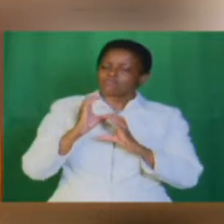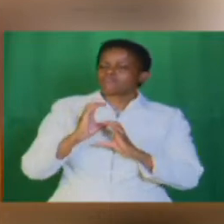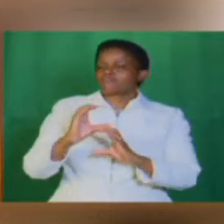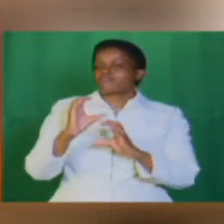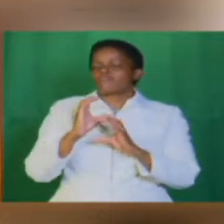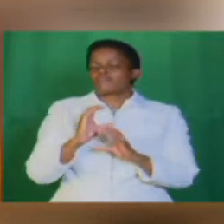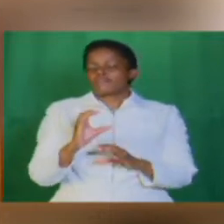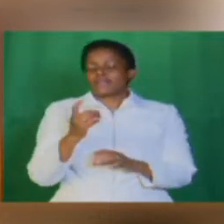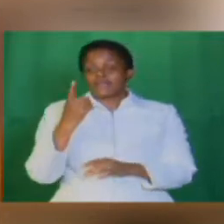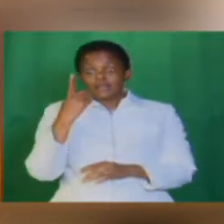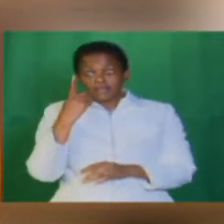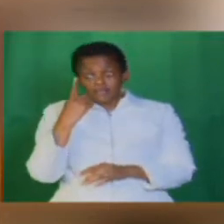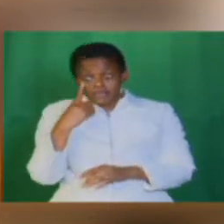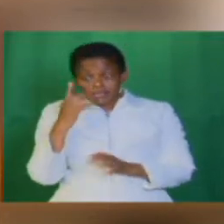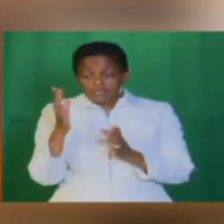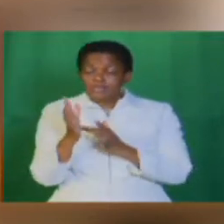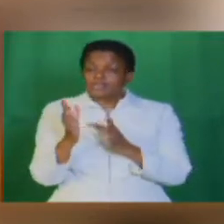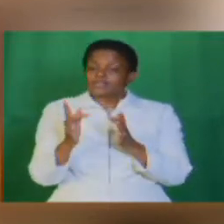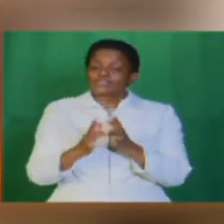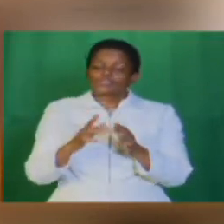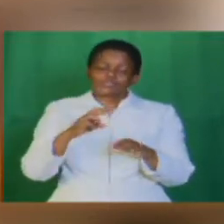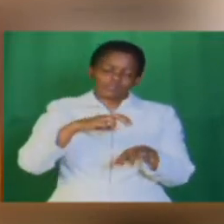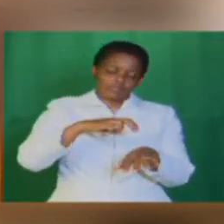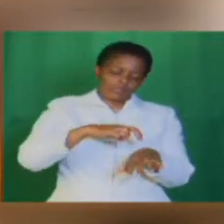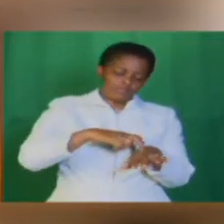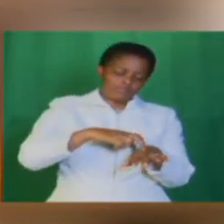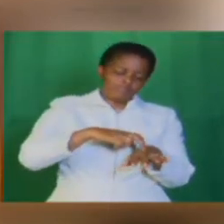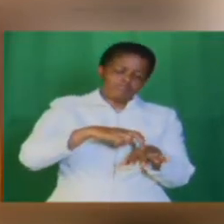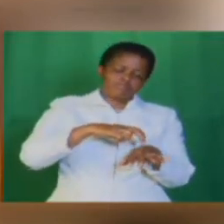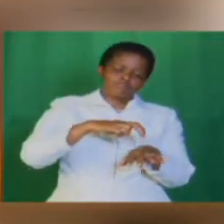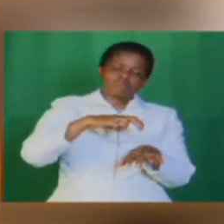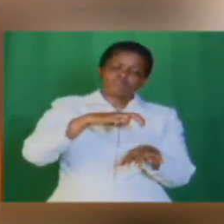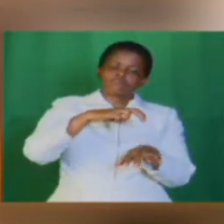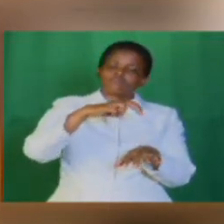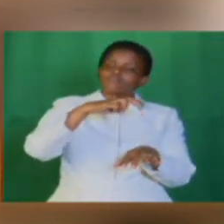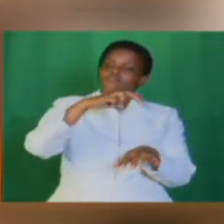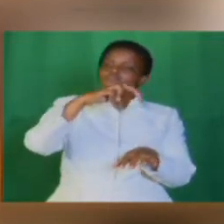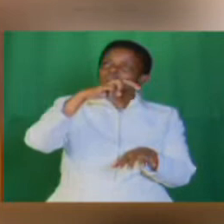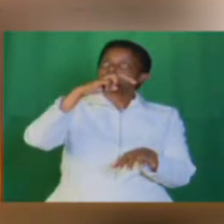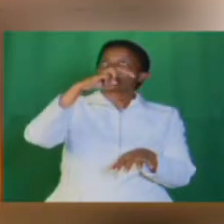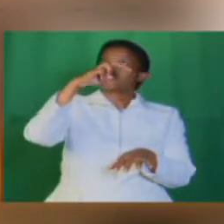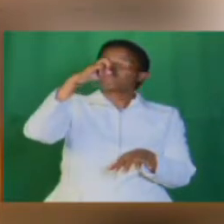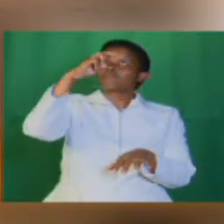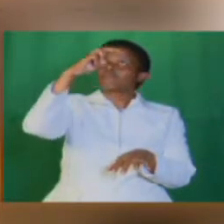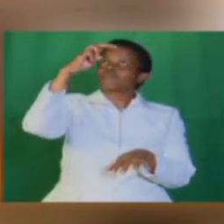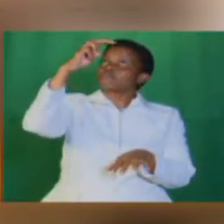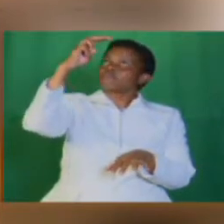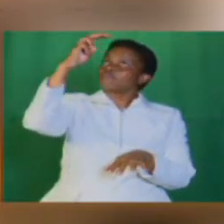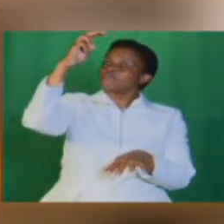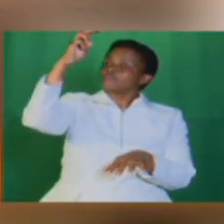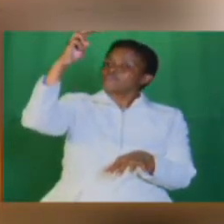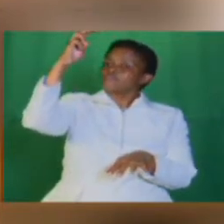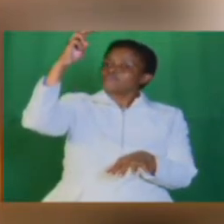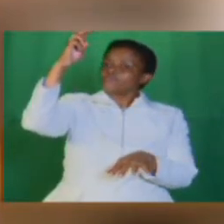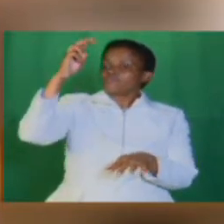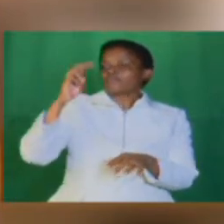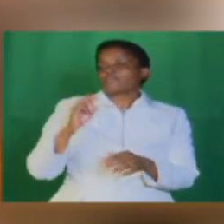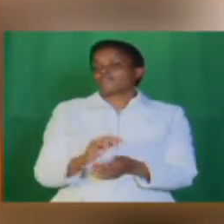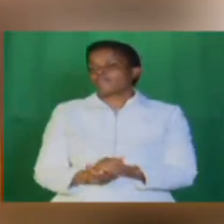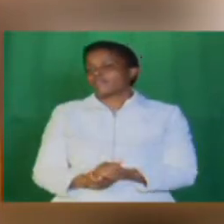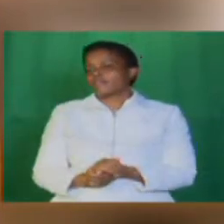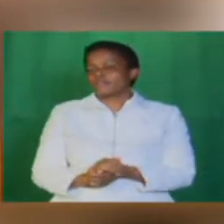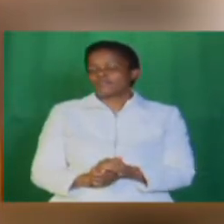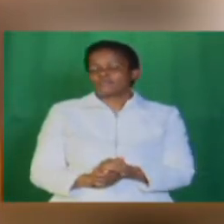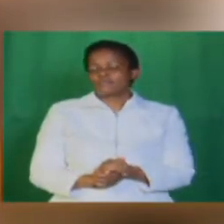they saw him being lifted, carried up, like he just ignored the force